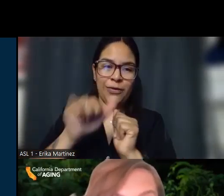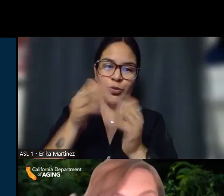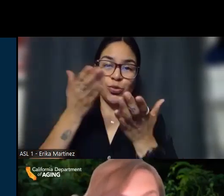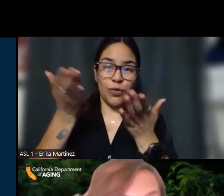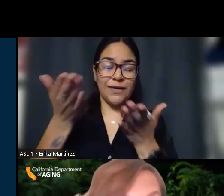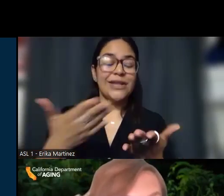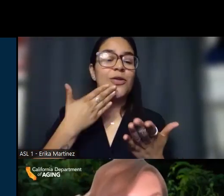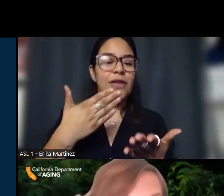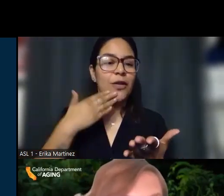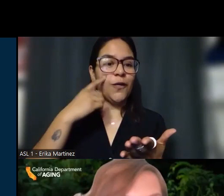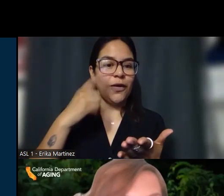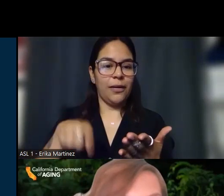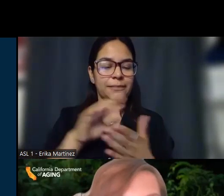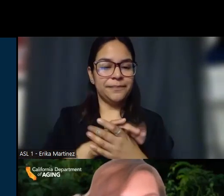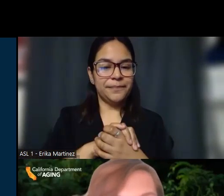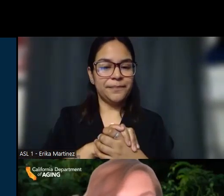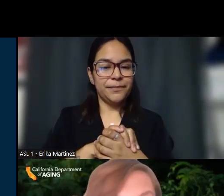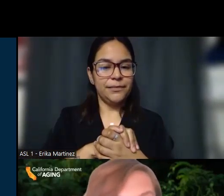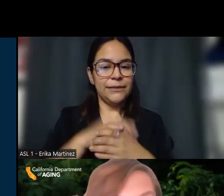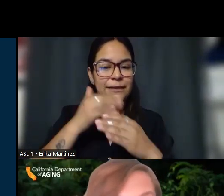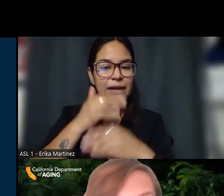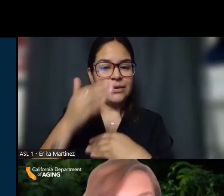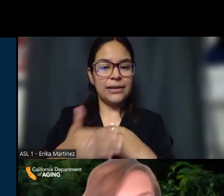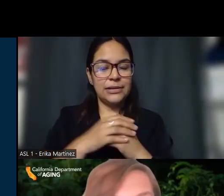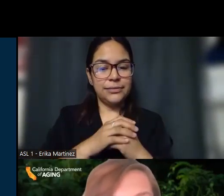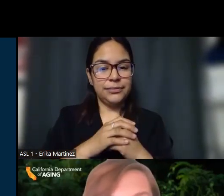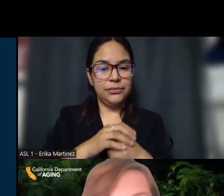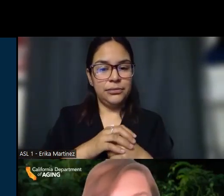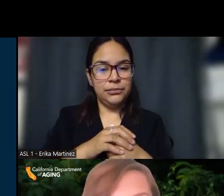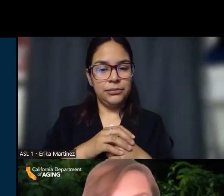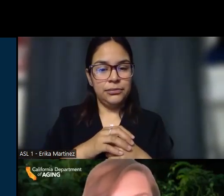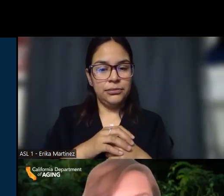much. Next slide, please.